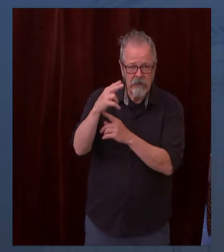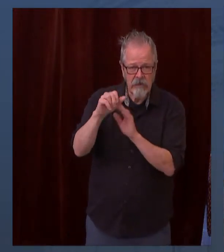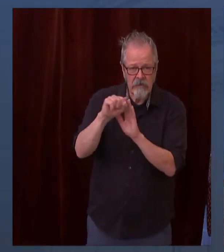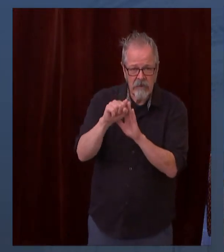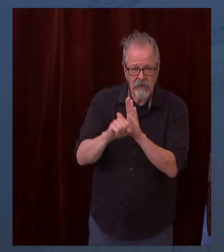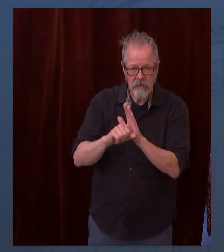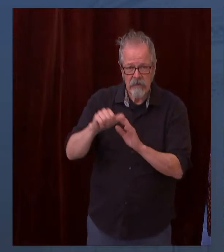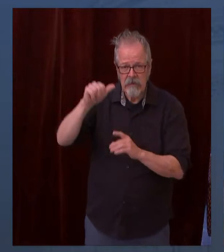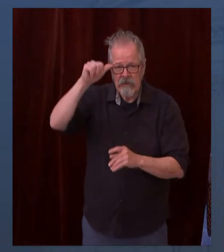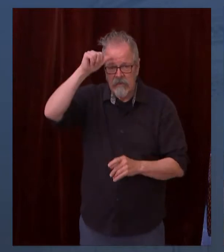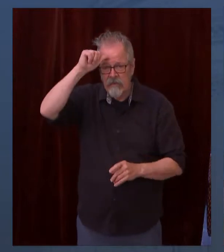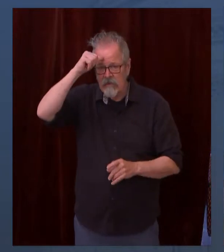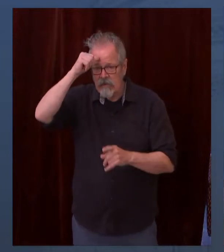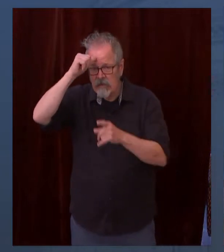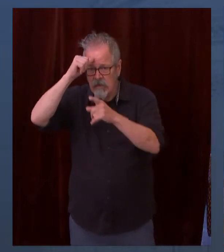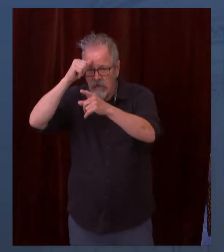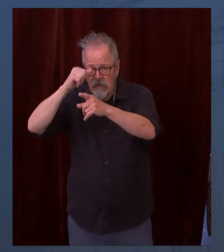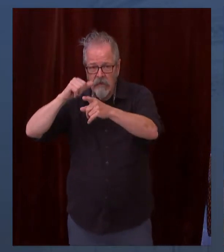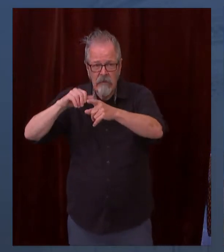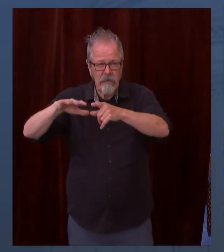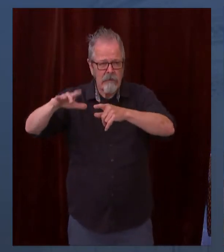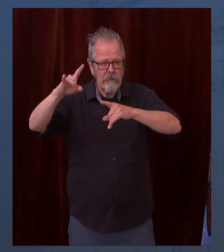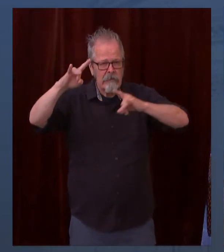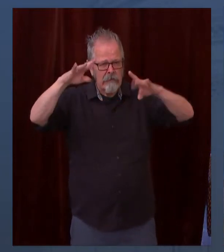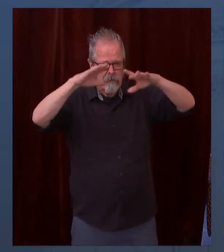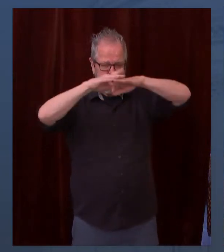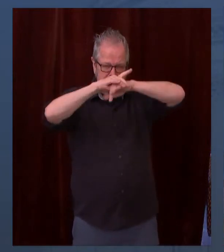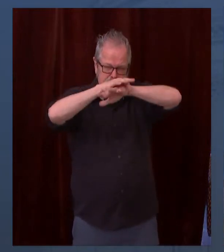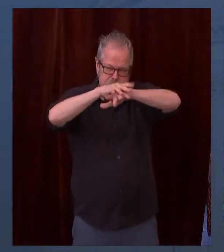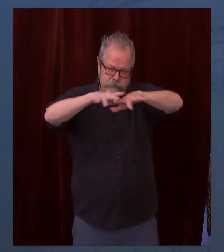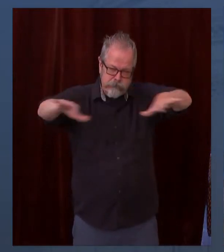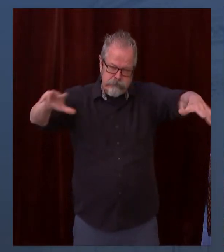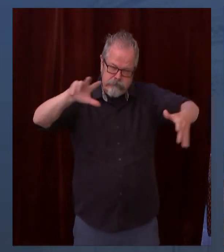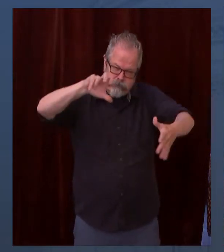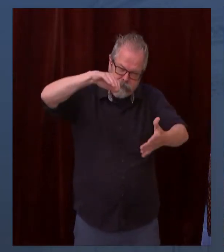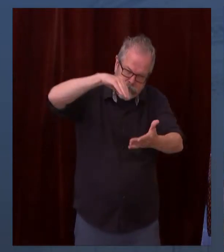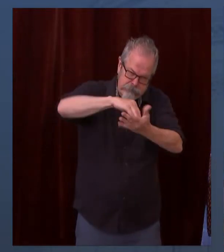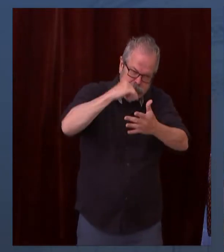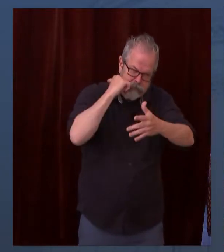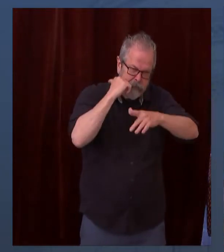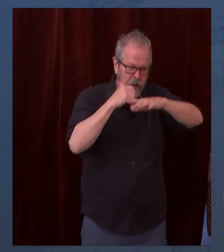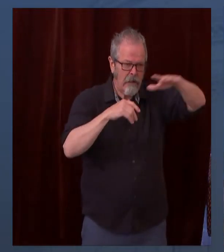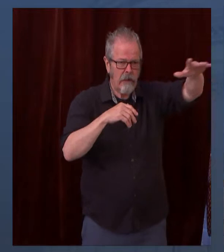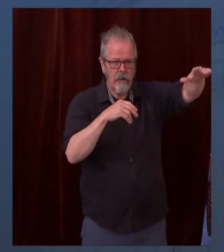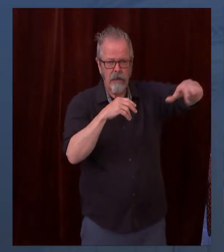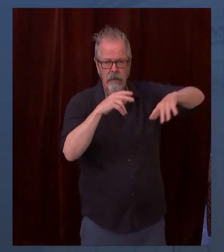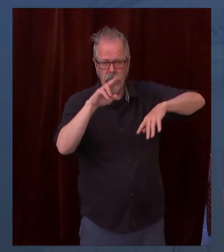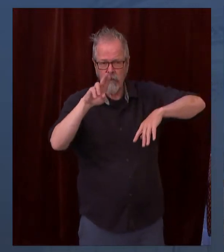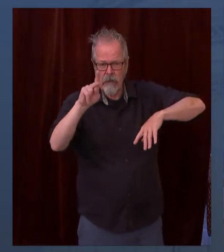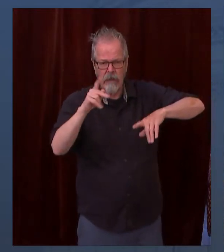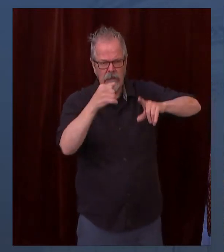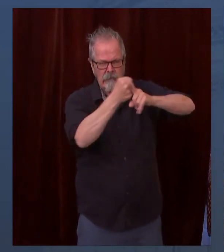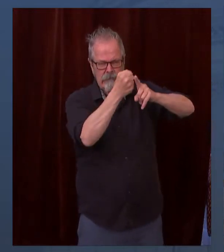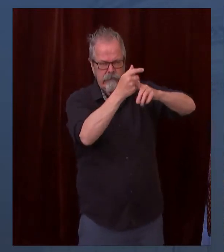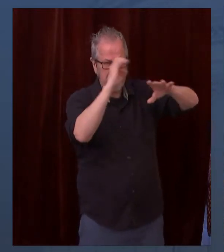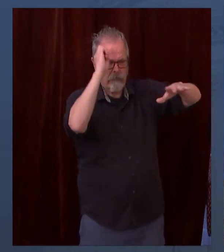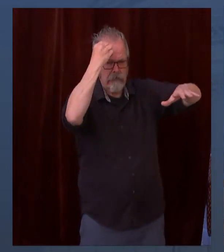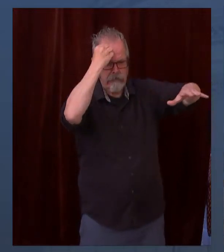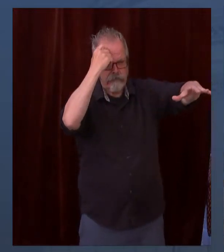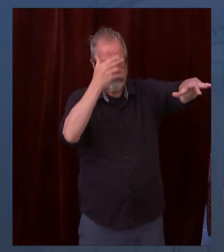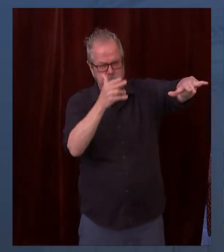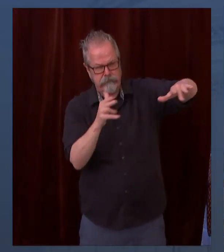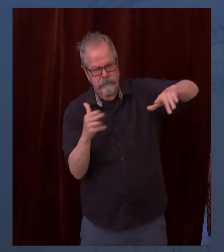all have an interest in keeping this pandemic at bay while this vaccine effort is